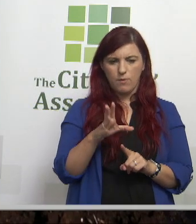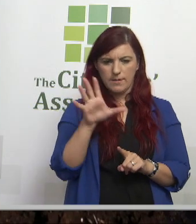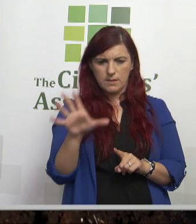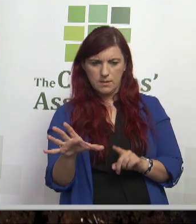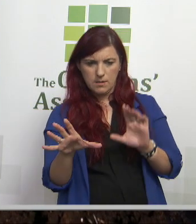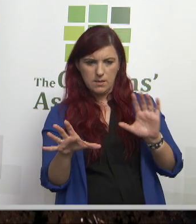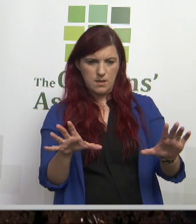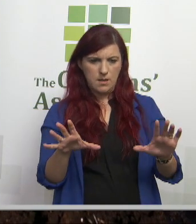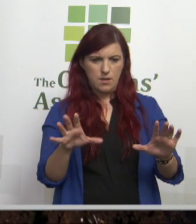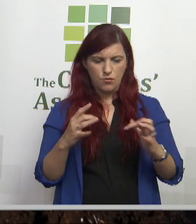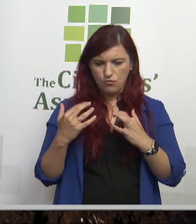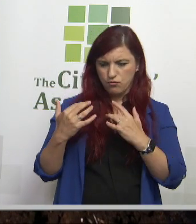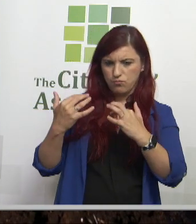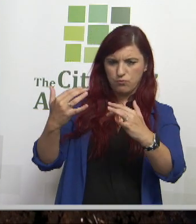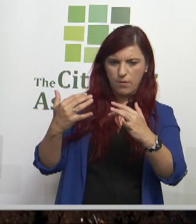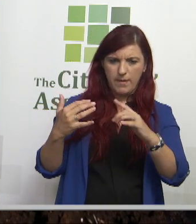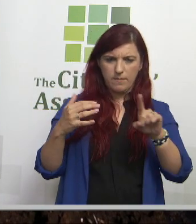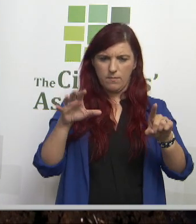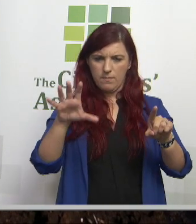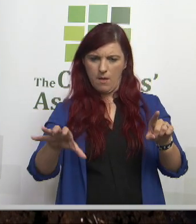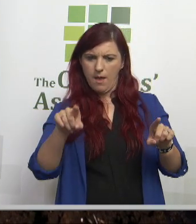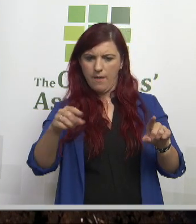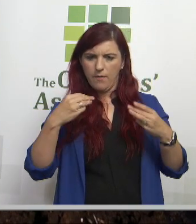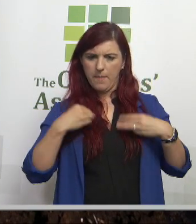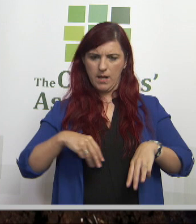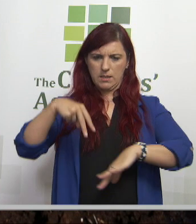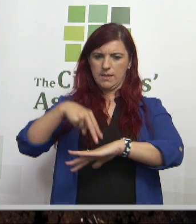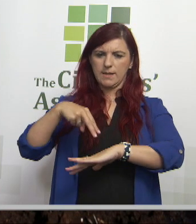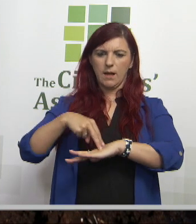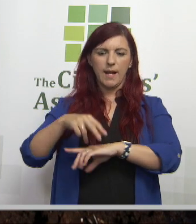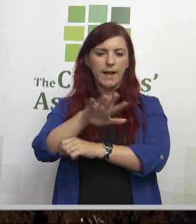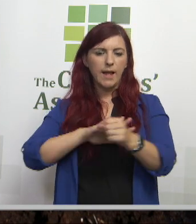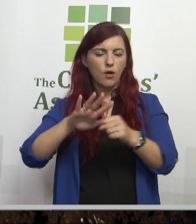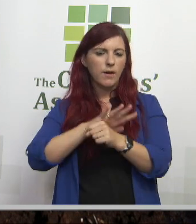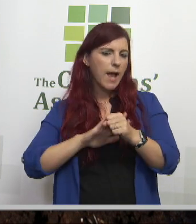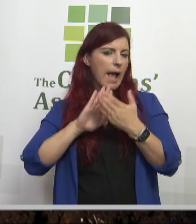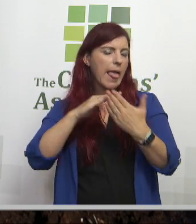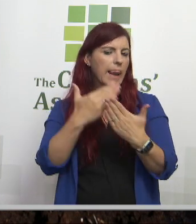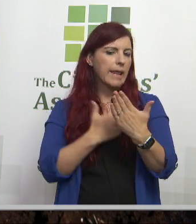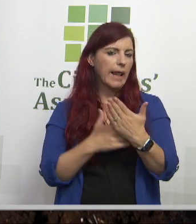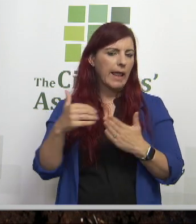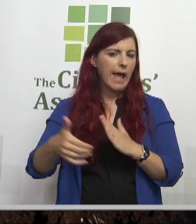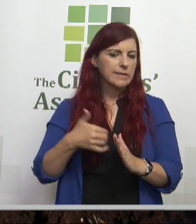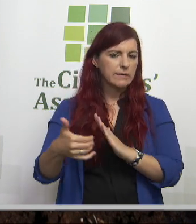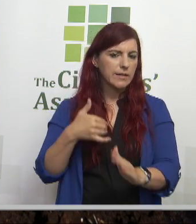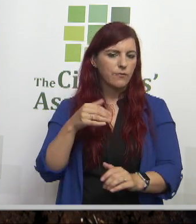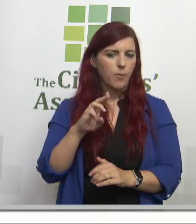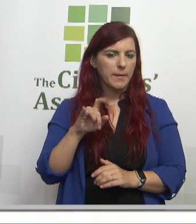a colleague of mine standing on an area that's been illegally excavated, basically, for peat.